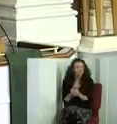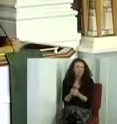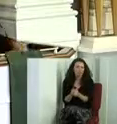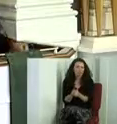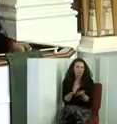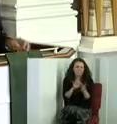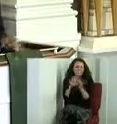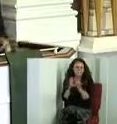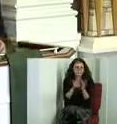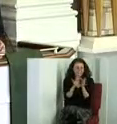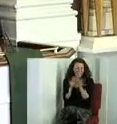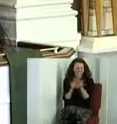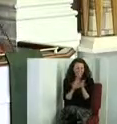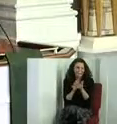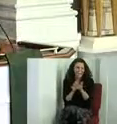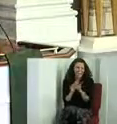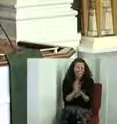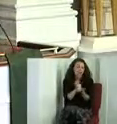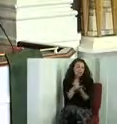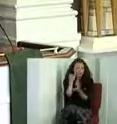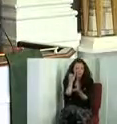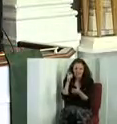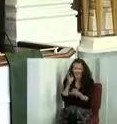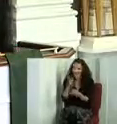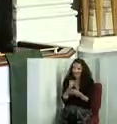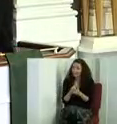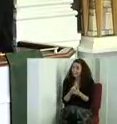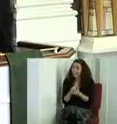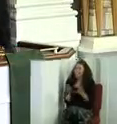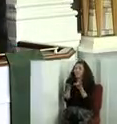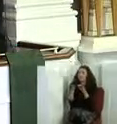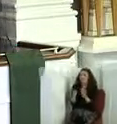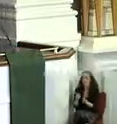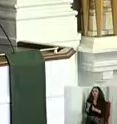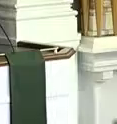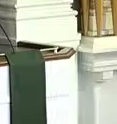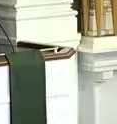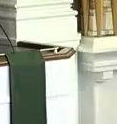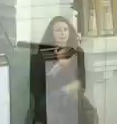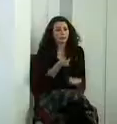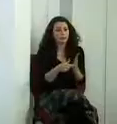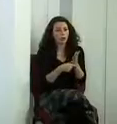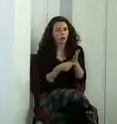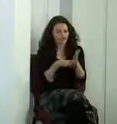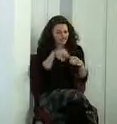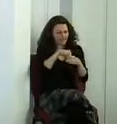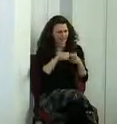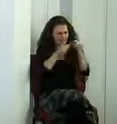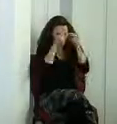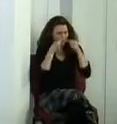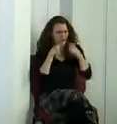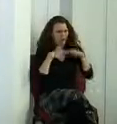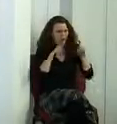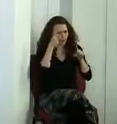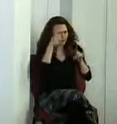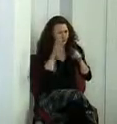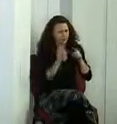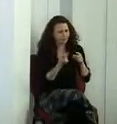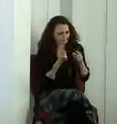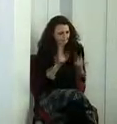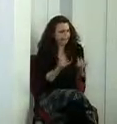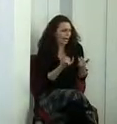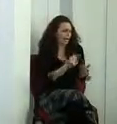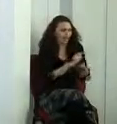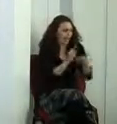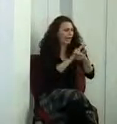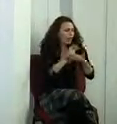on in the week. As you came in, the ushers would have given you your orders of worship, and inside are the announcements for today and for the upcoming weeks.